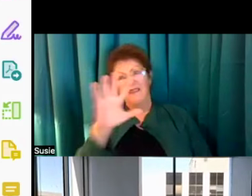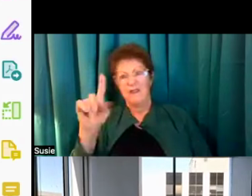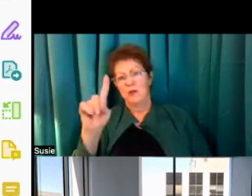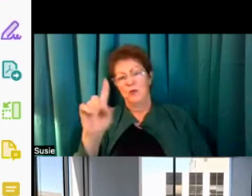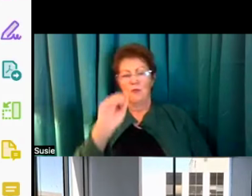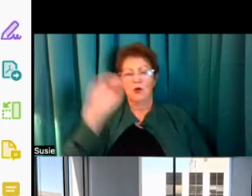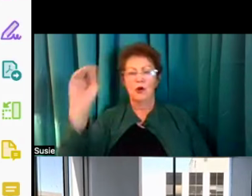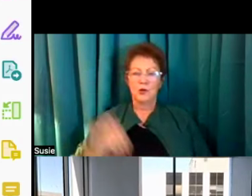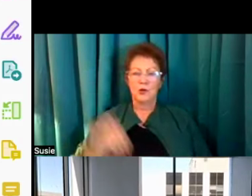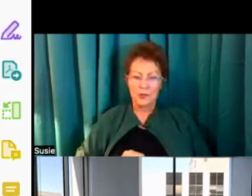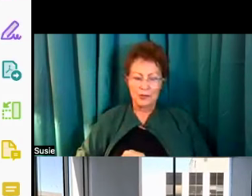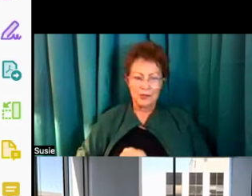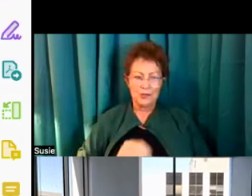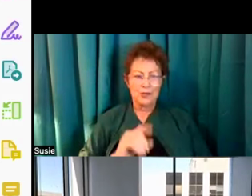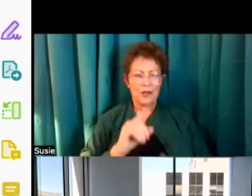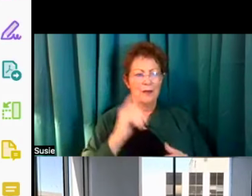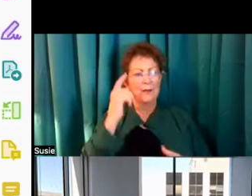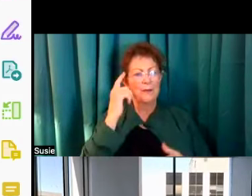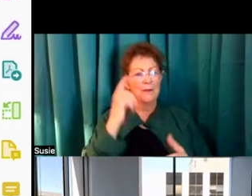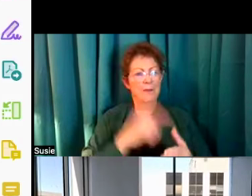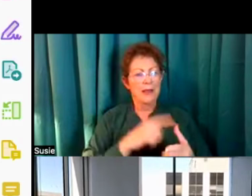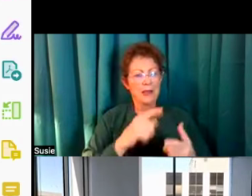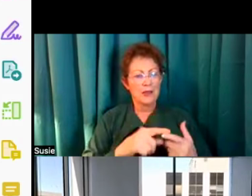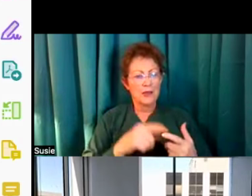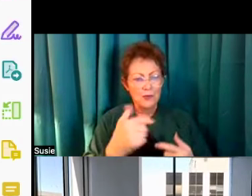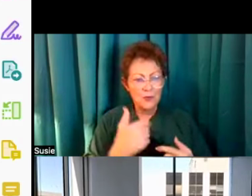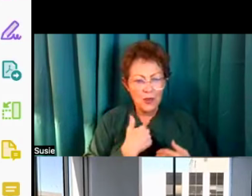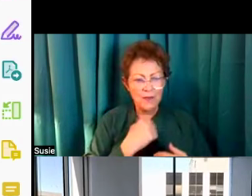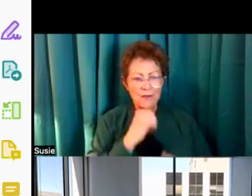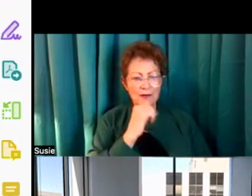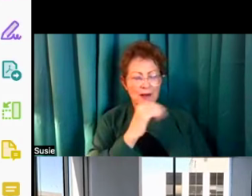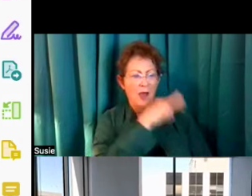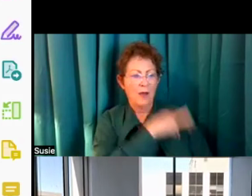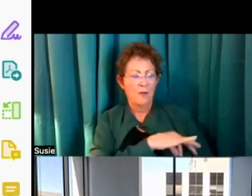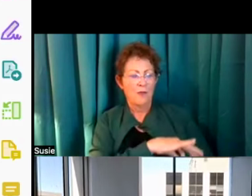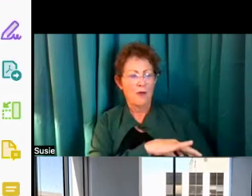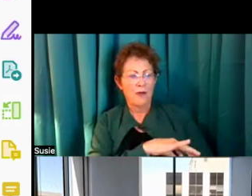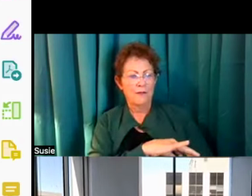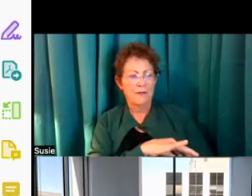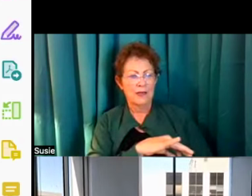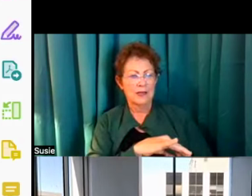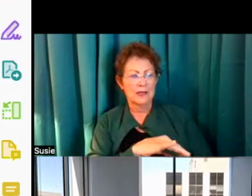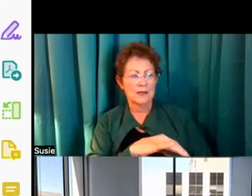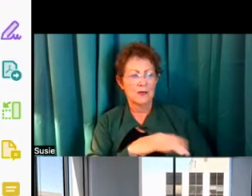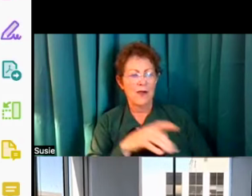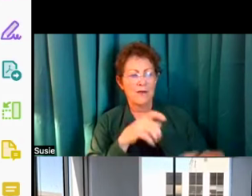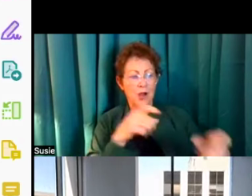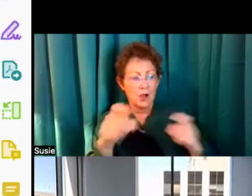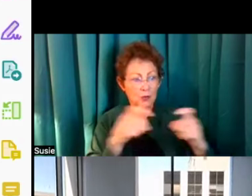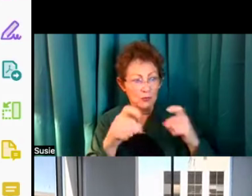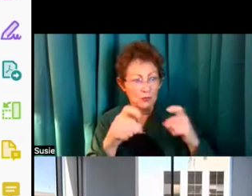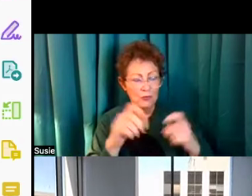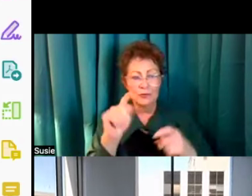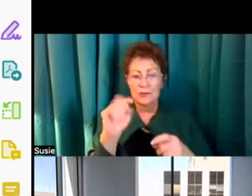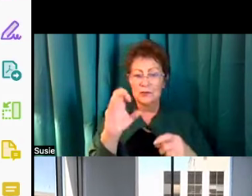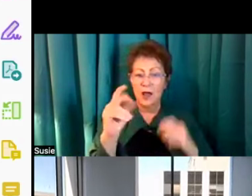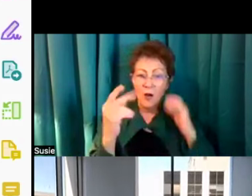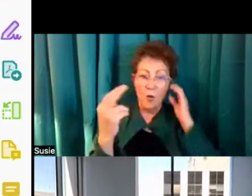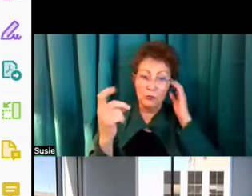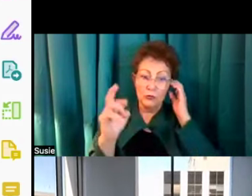51% is you then have a nonprofit that has control at the stockholder level of